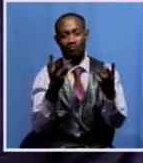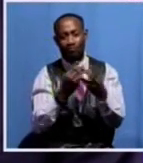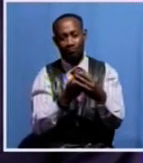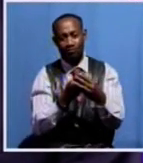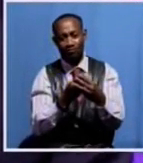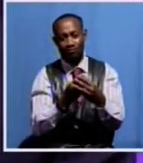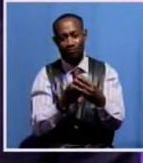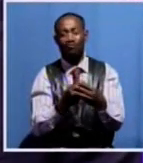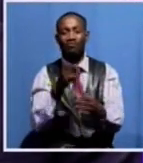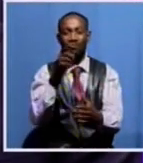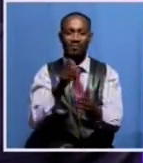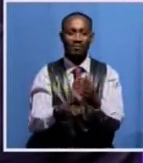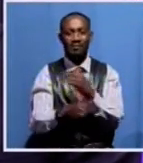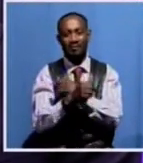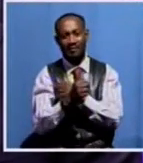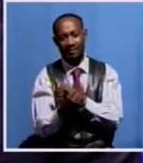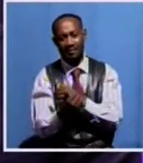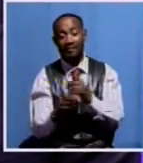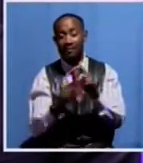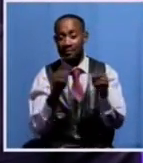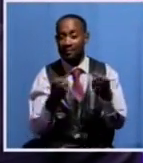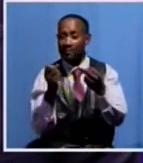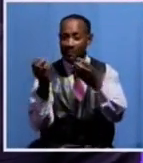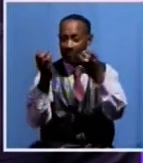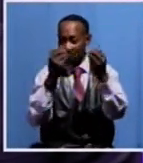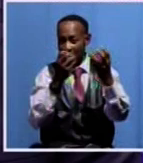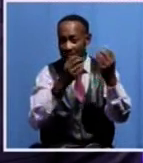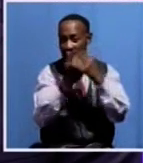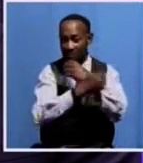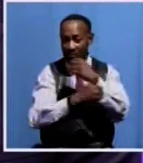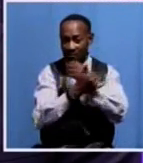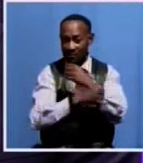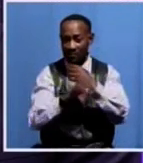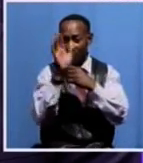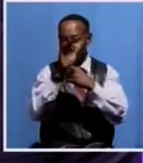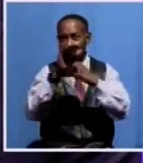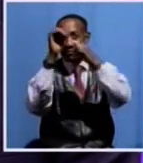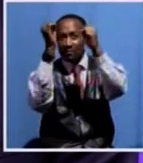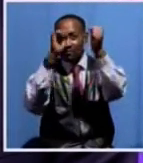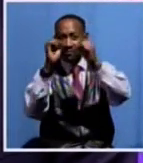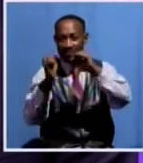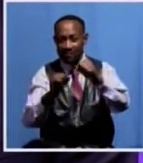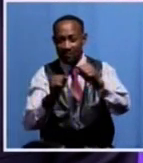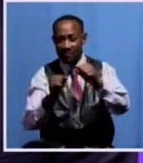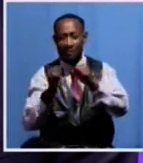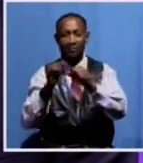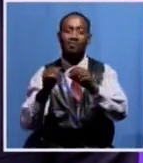taxes. But most of these countries, in terms of their structure, are structured like we are. What is required